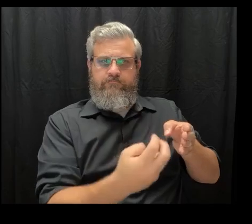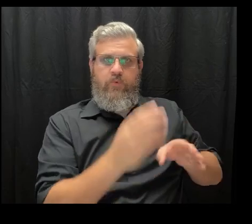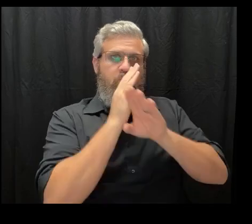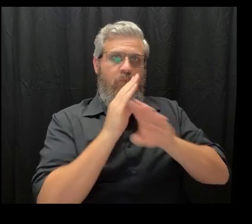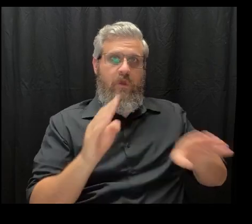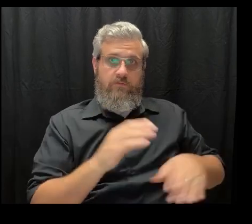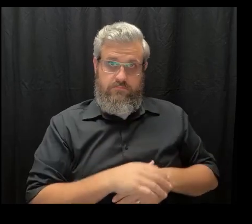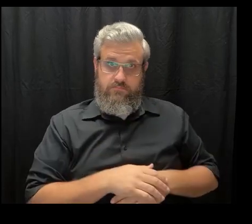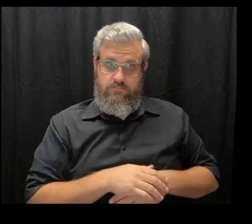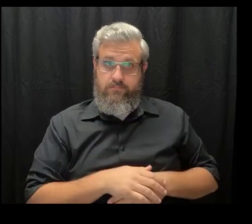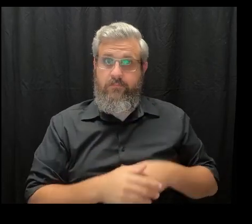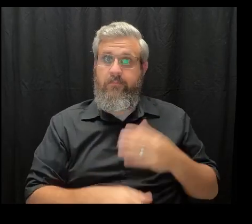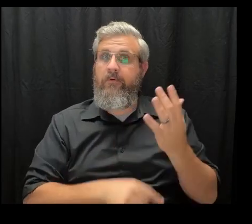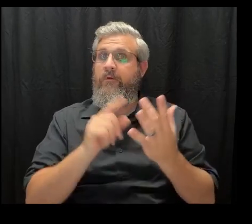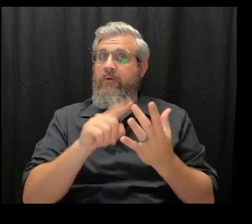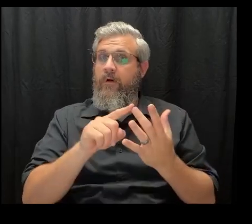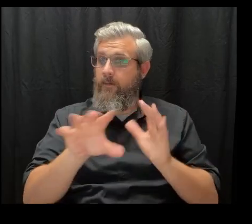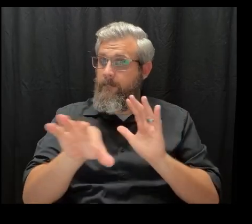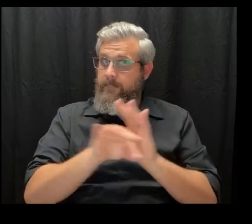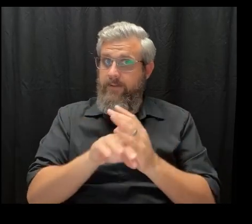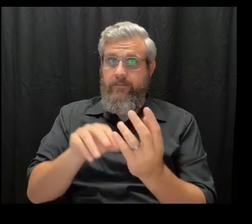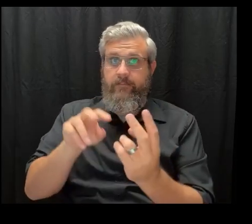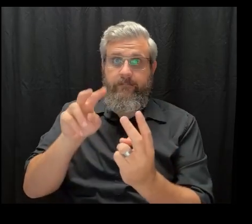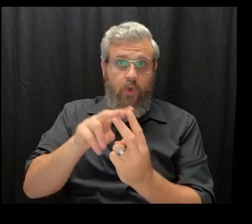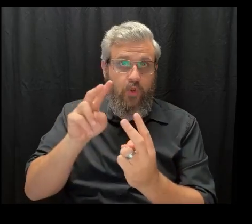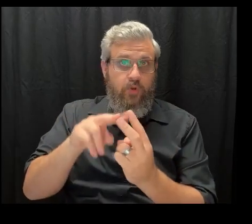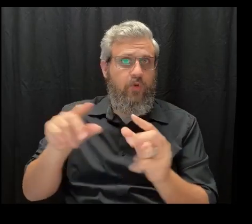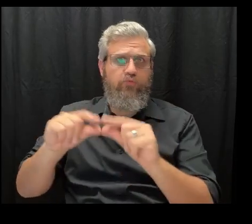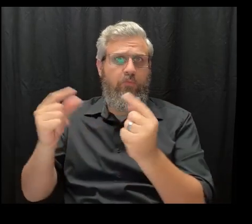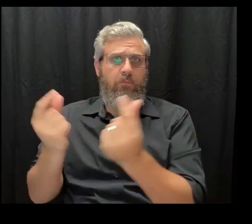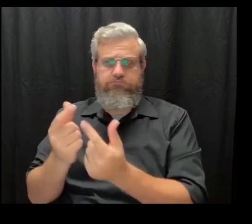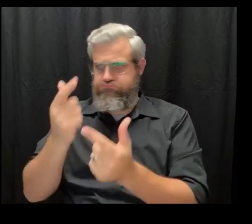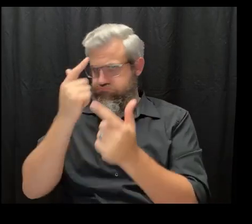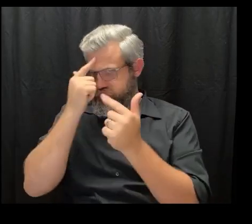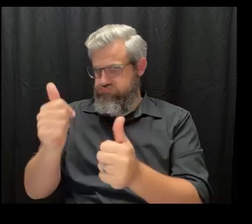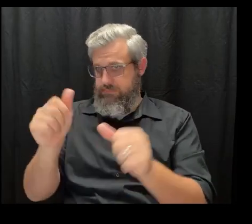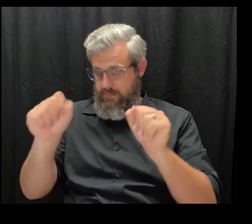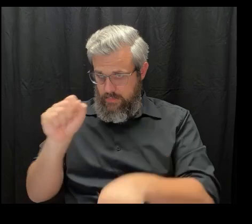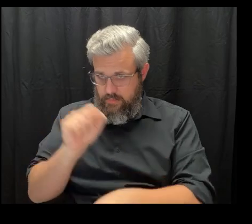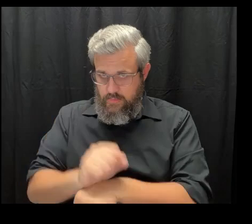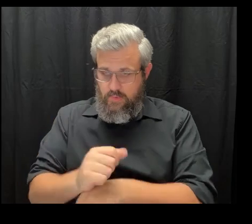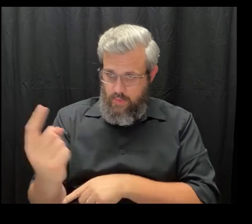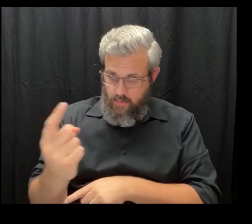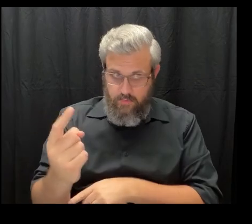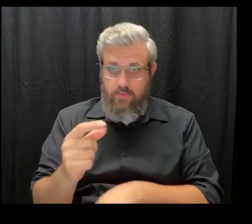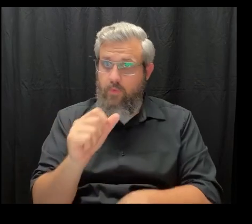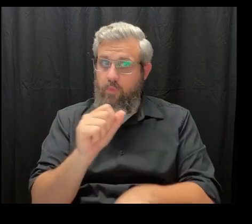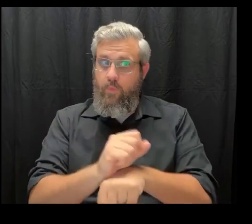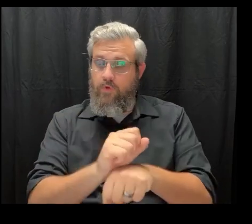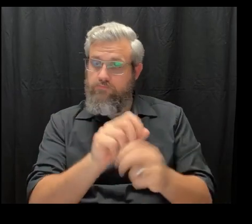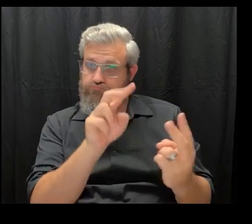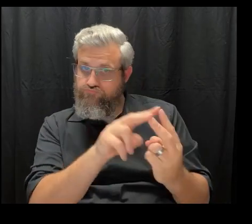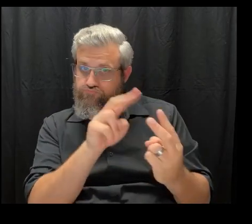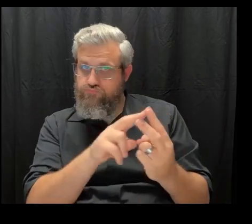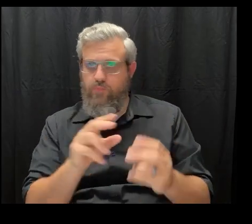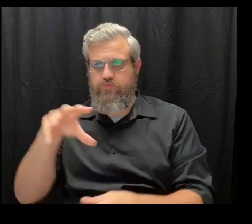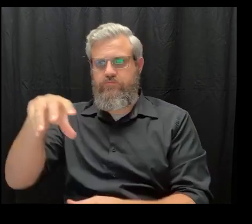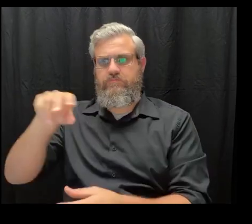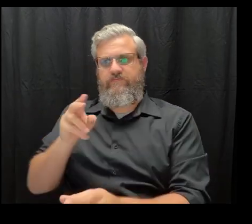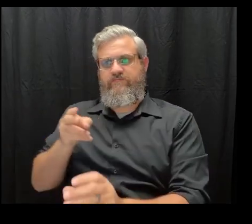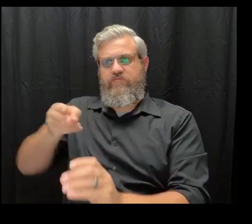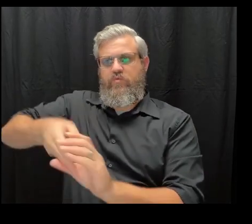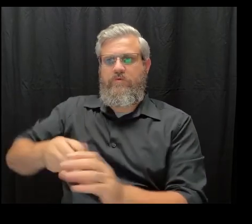a partner or group. Give students the option to work alone, with a peer, or in a small group.